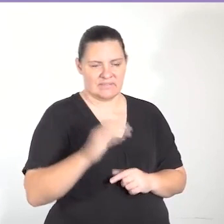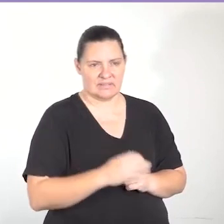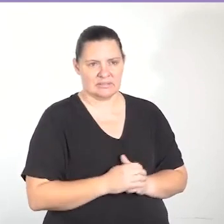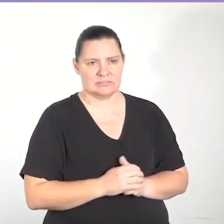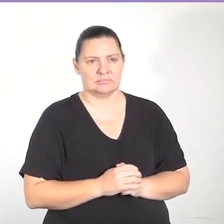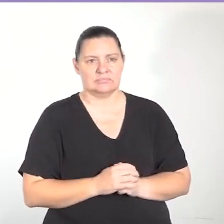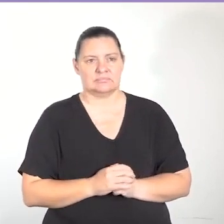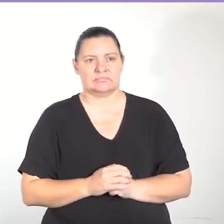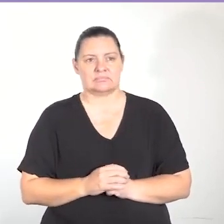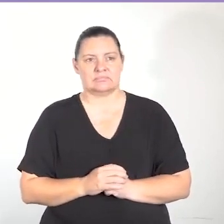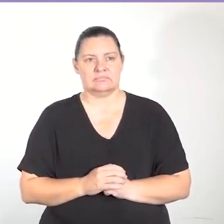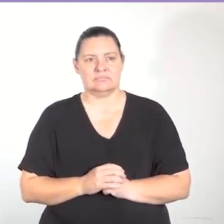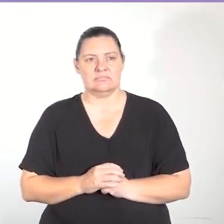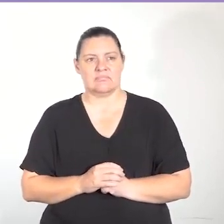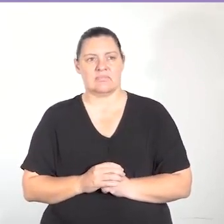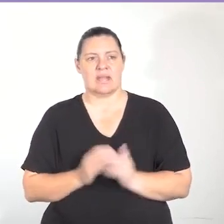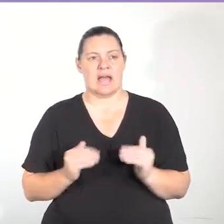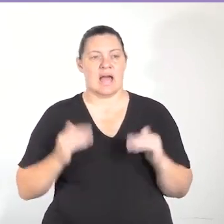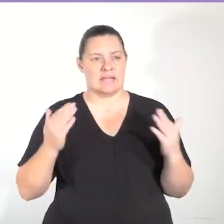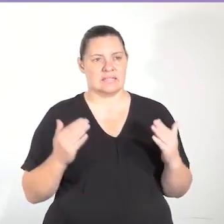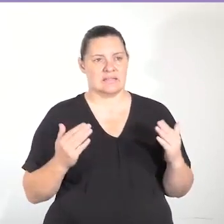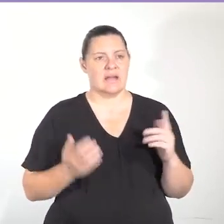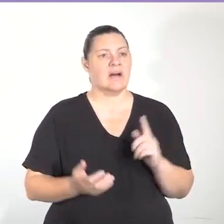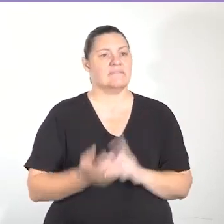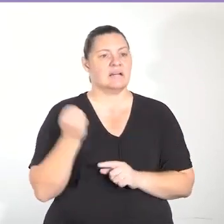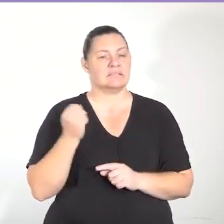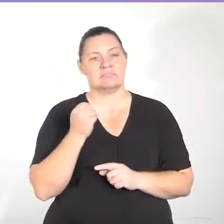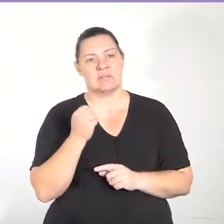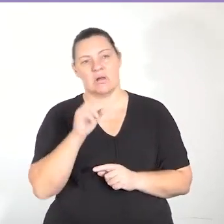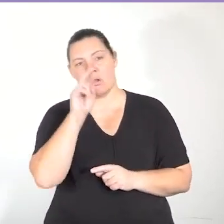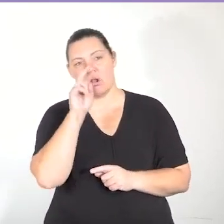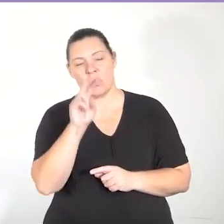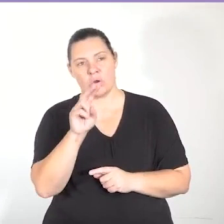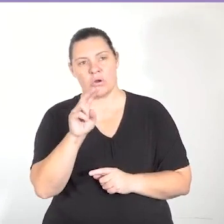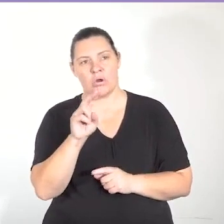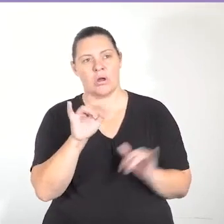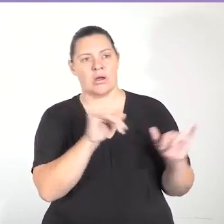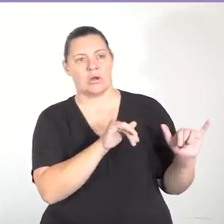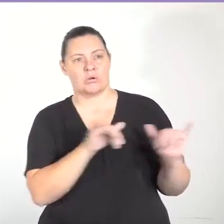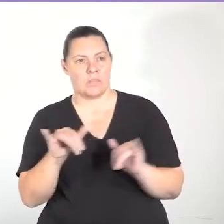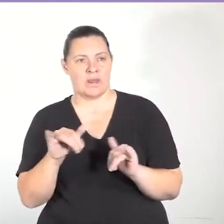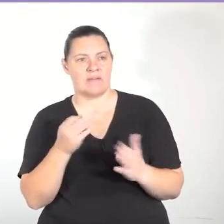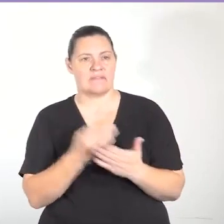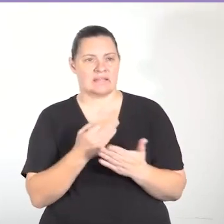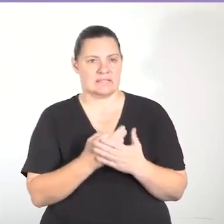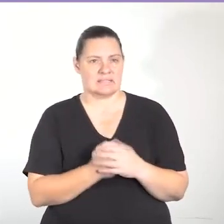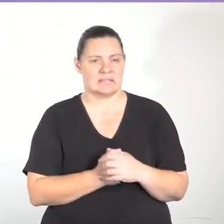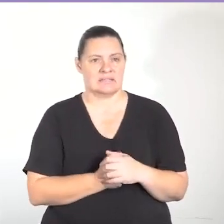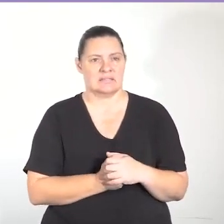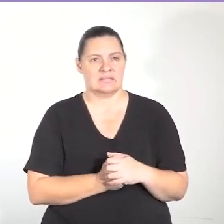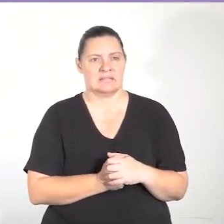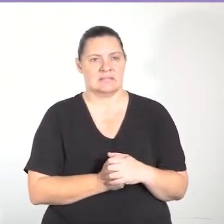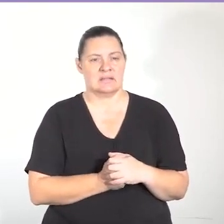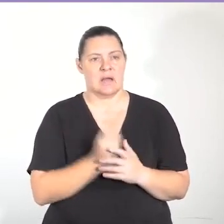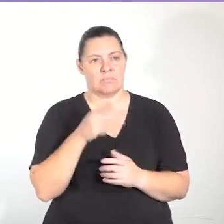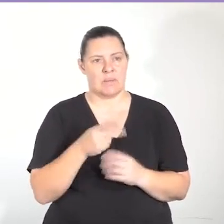how we find the highest common factor here? So the highest common factor is found by us looking for the common factors.